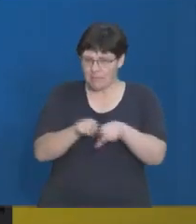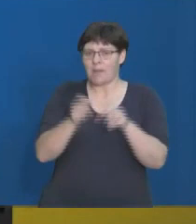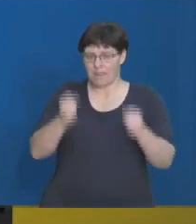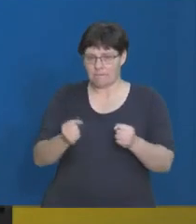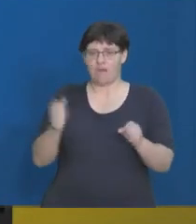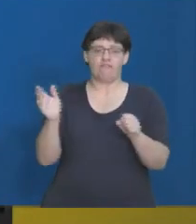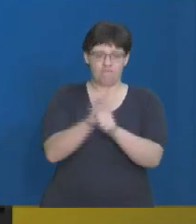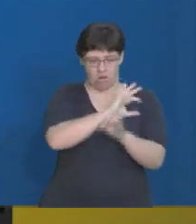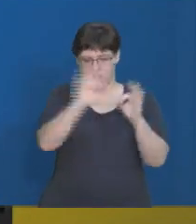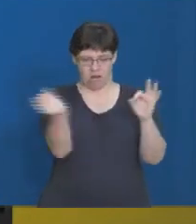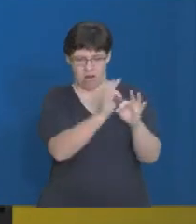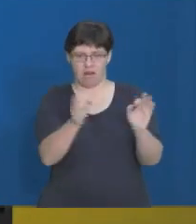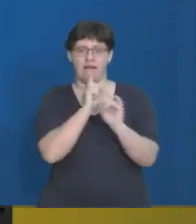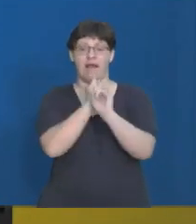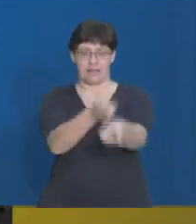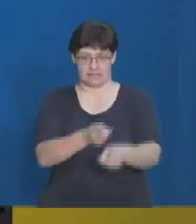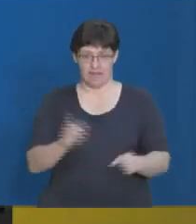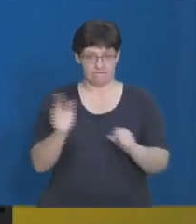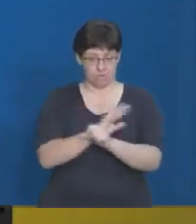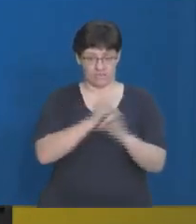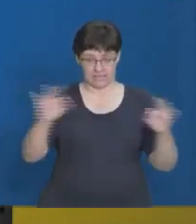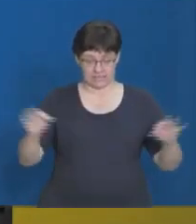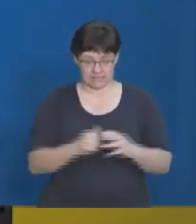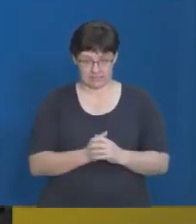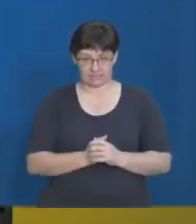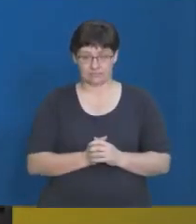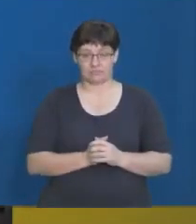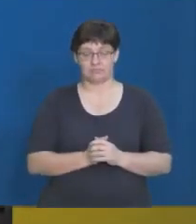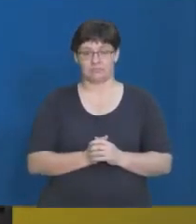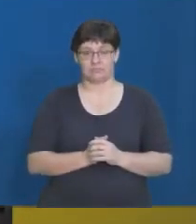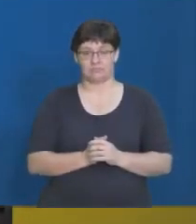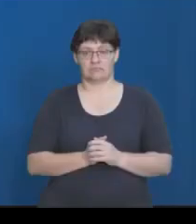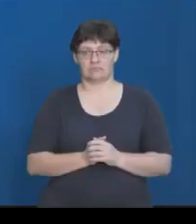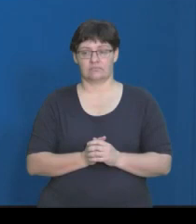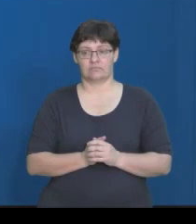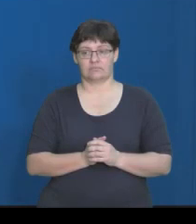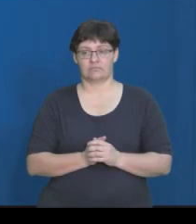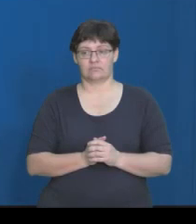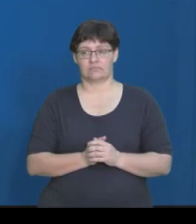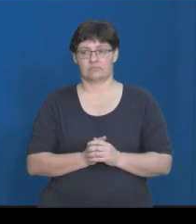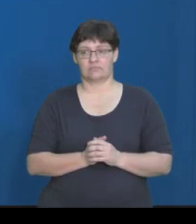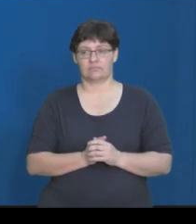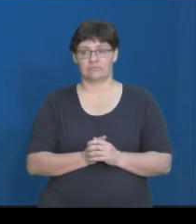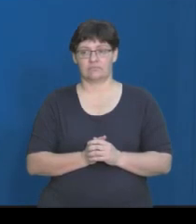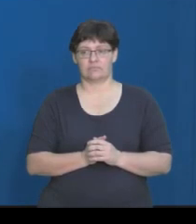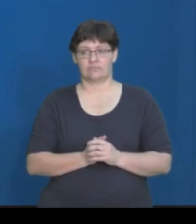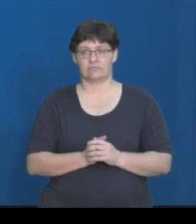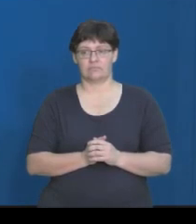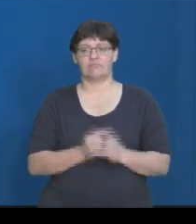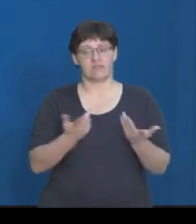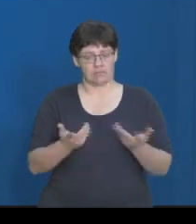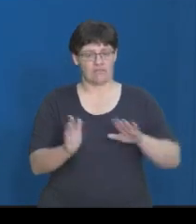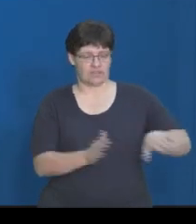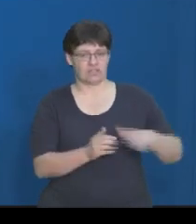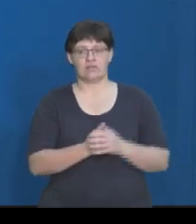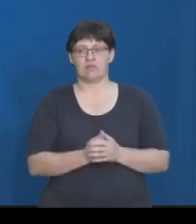full sentence questions. You need to answer the question in full. Right, that's it on those